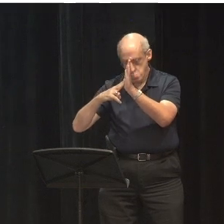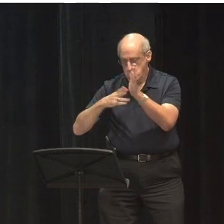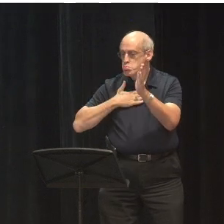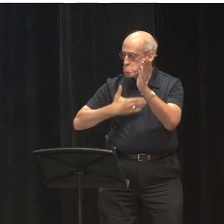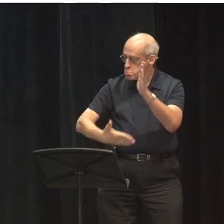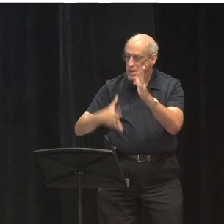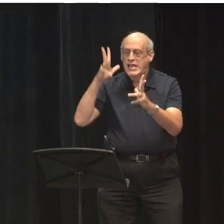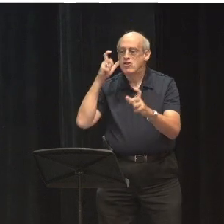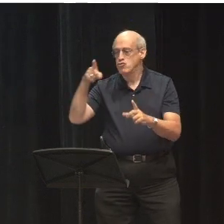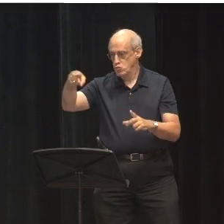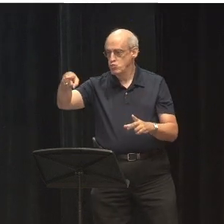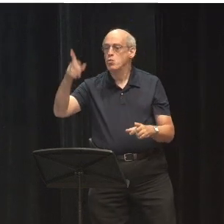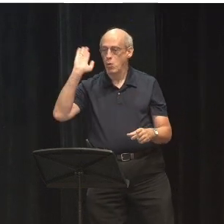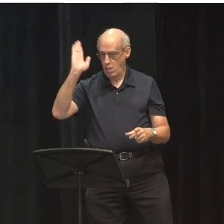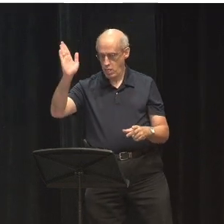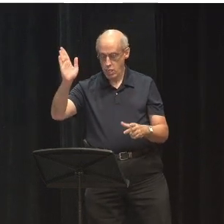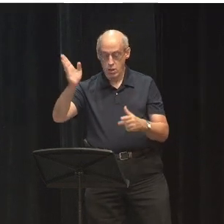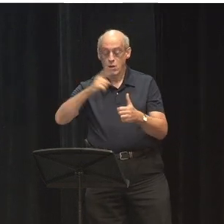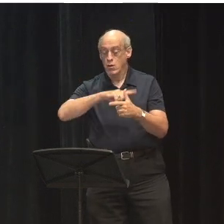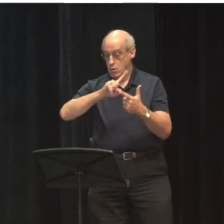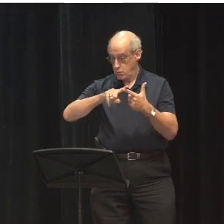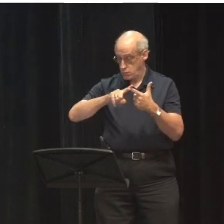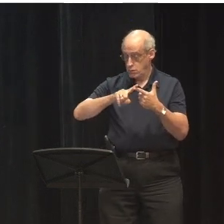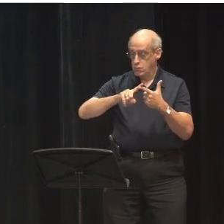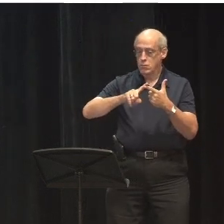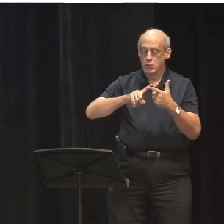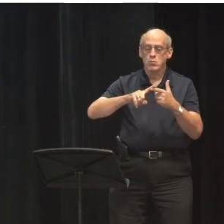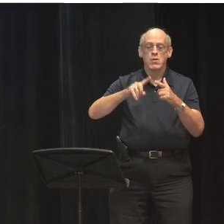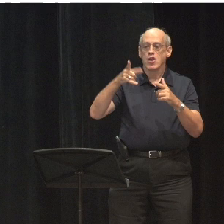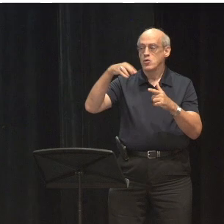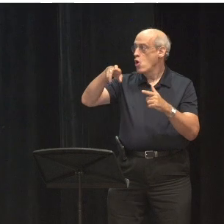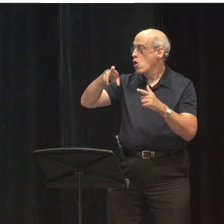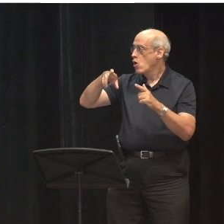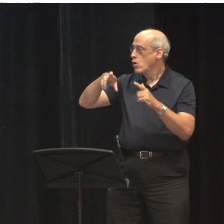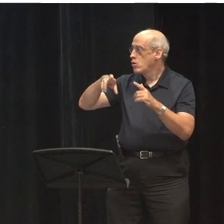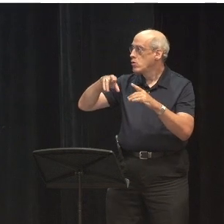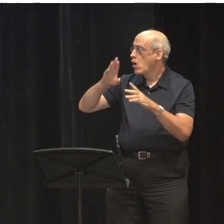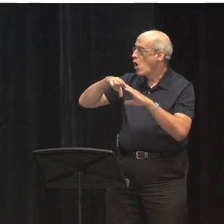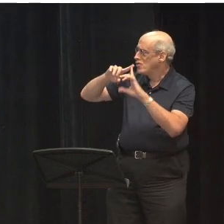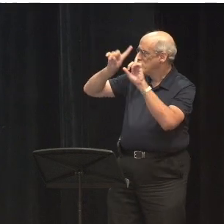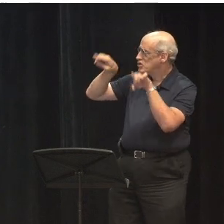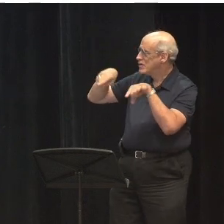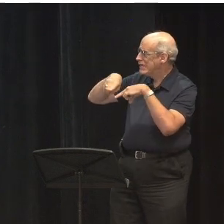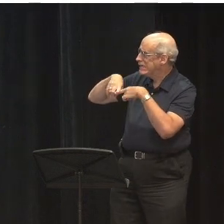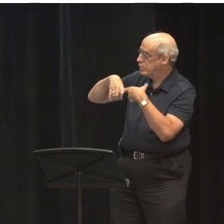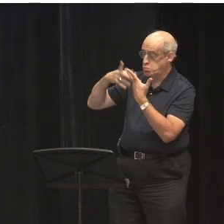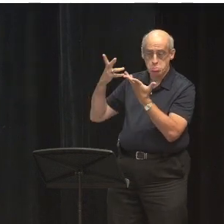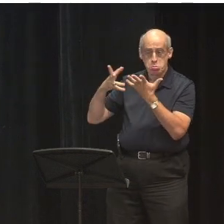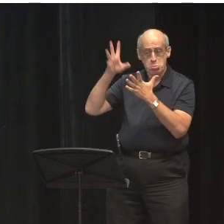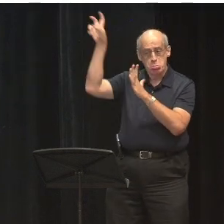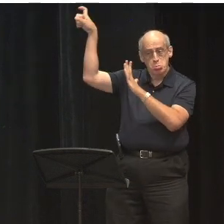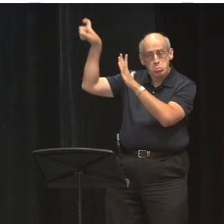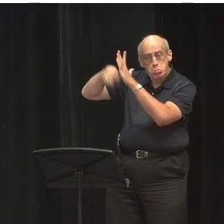happy to hear what you have to say. Or you can scan the QR code that's on the screen and submit your